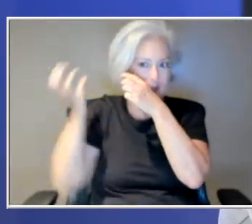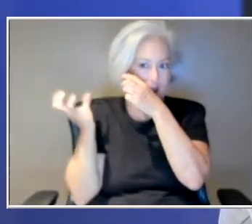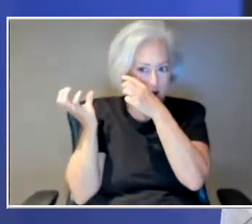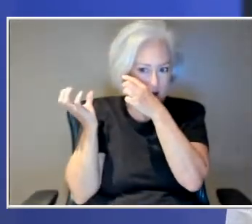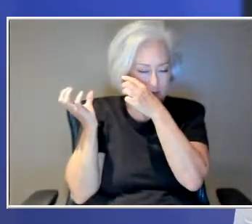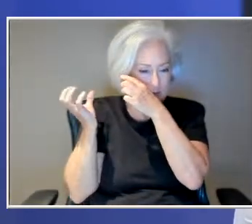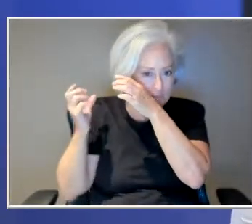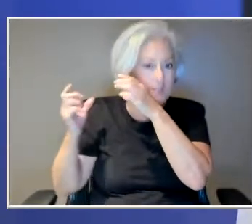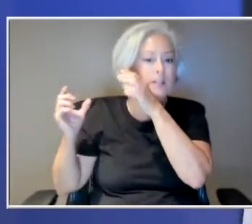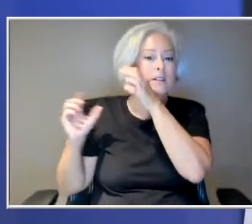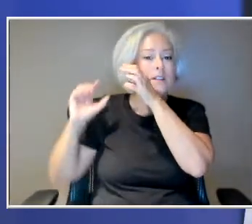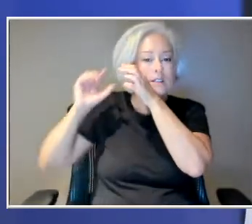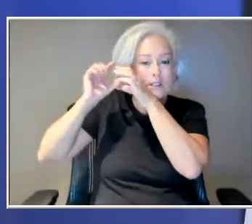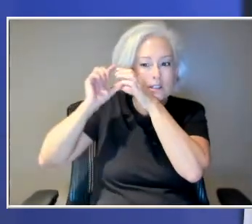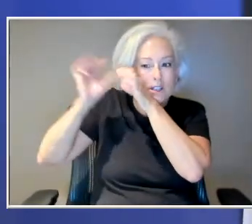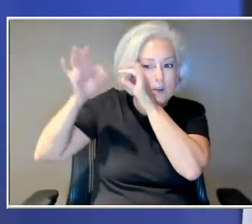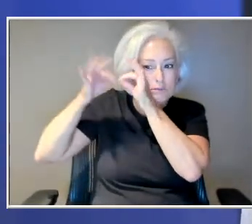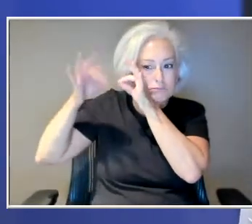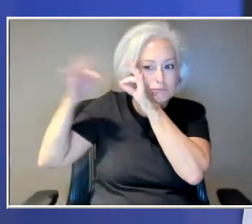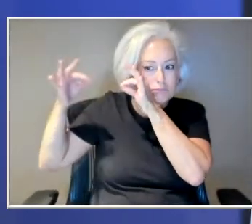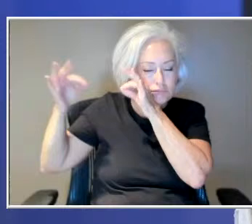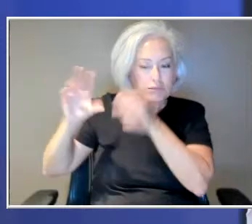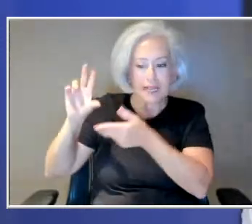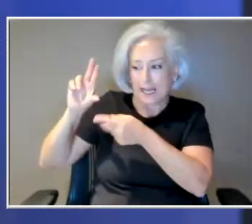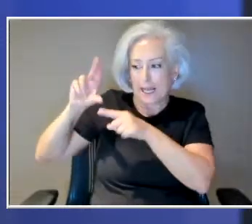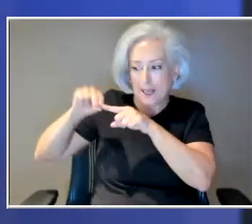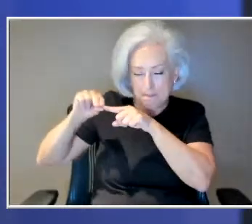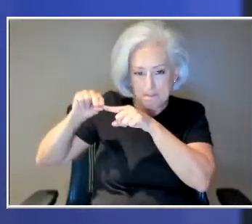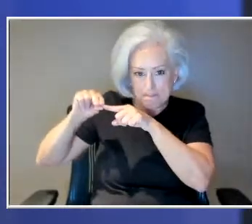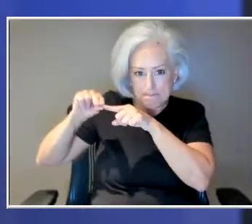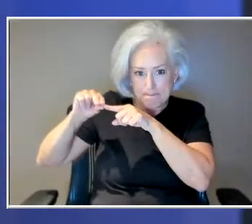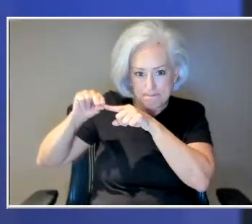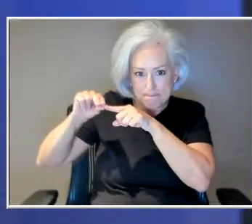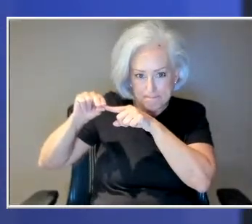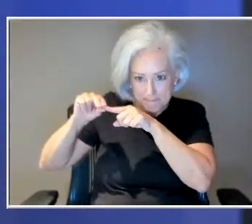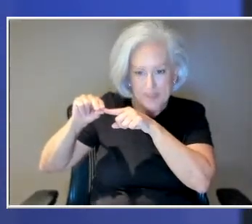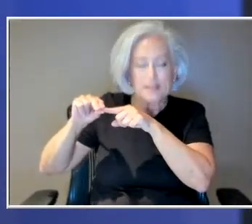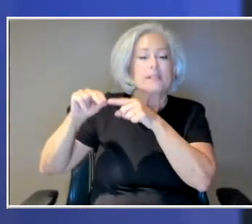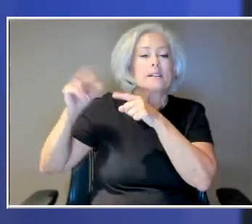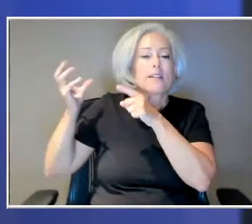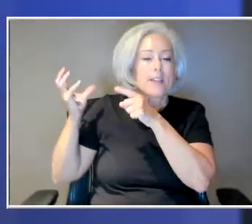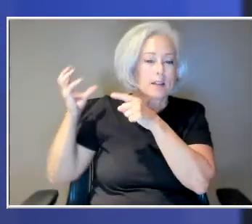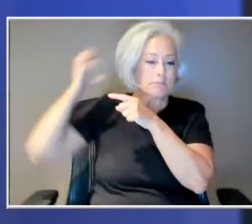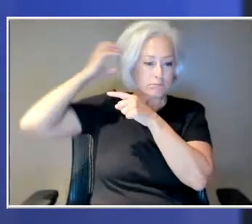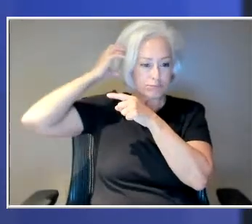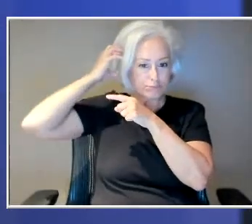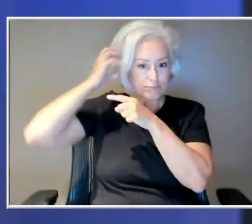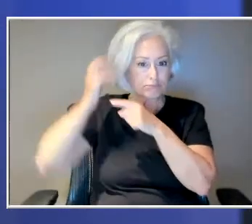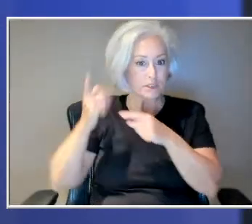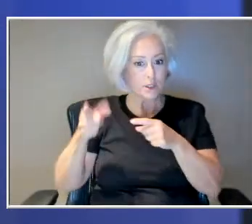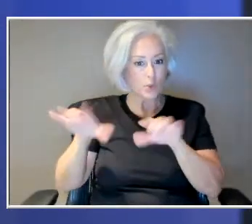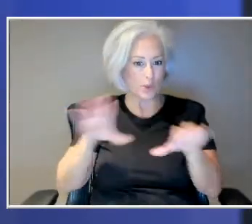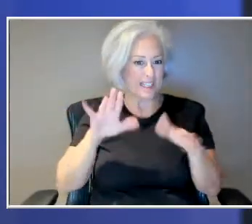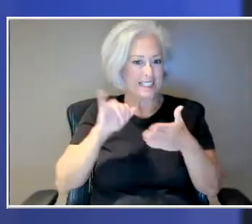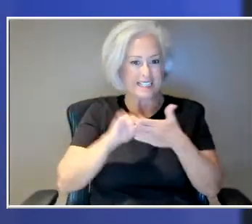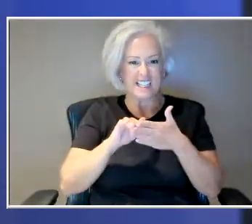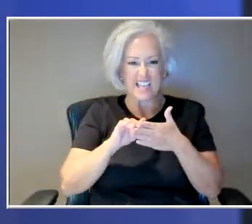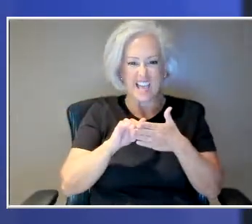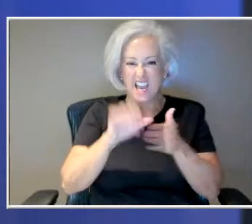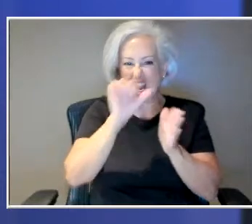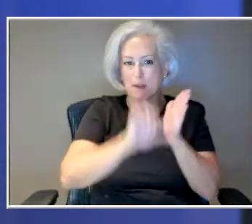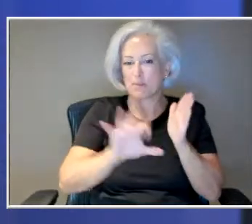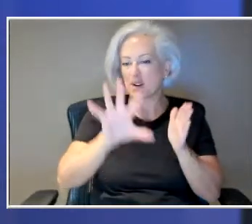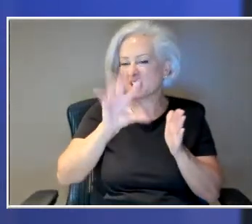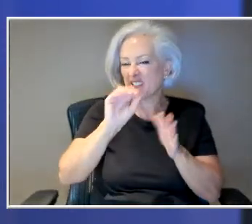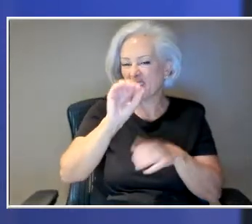with a surgical clip, which is like a miniature clothespin. We have been doing this operation for 50 years. It is an